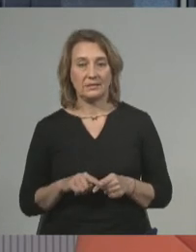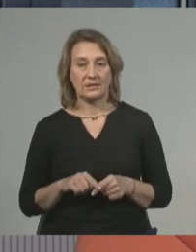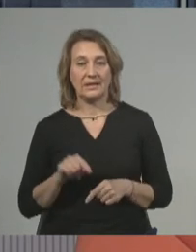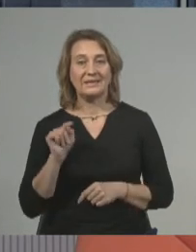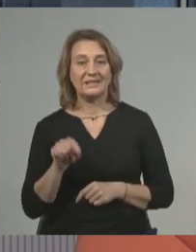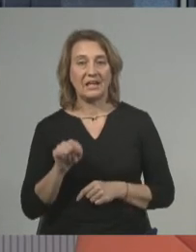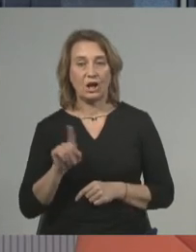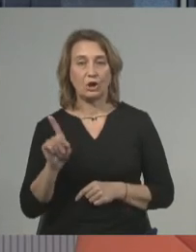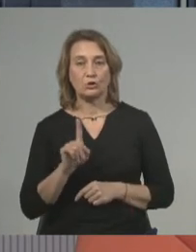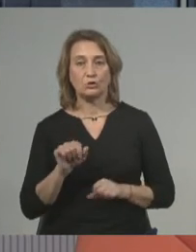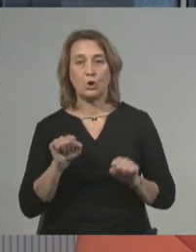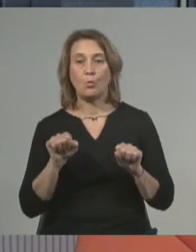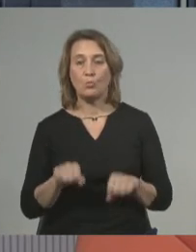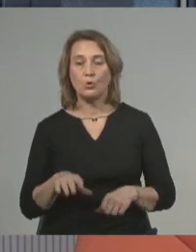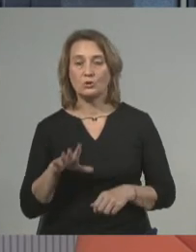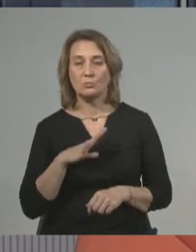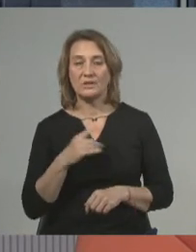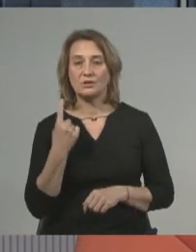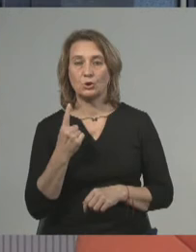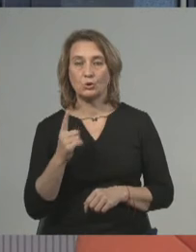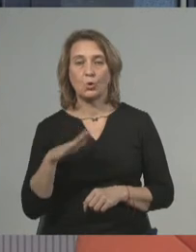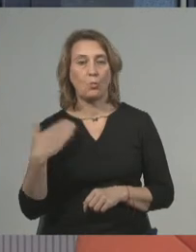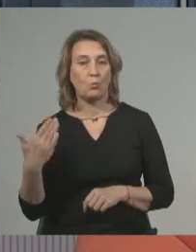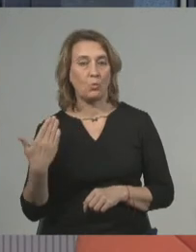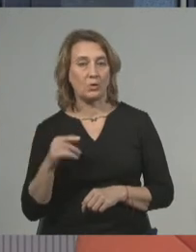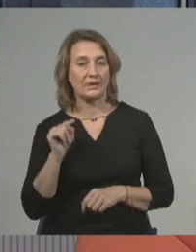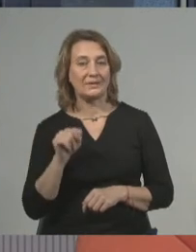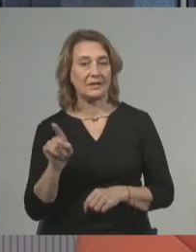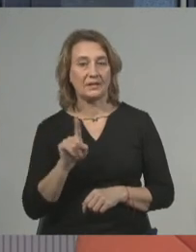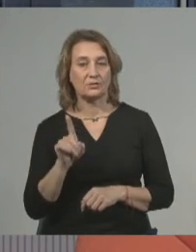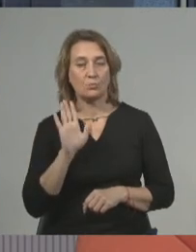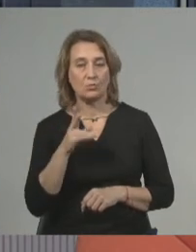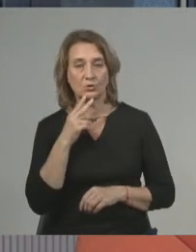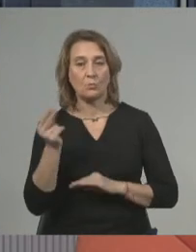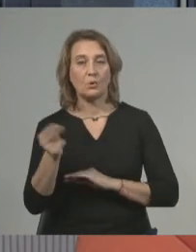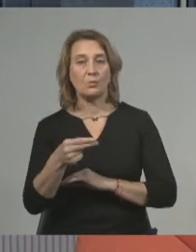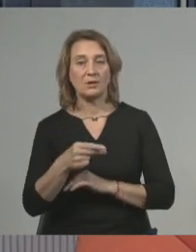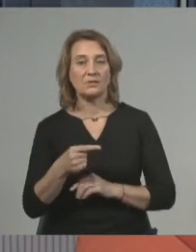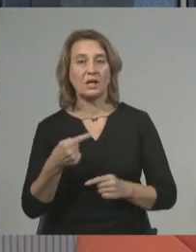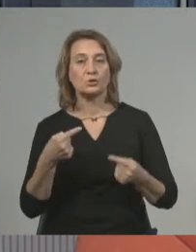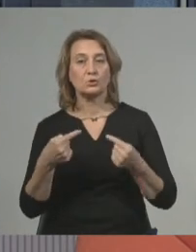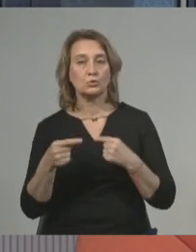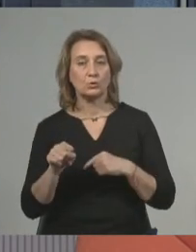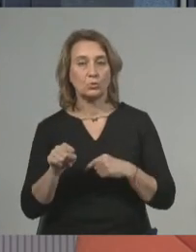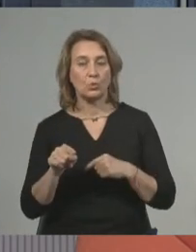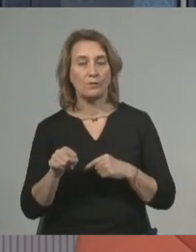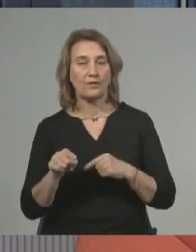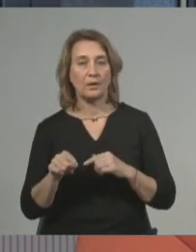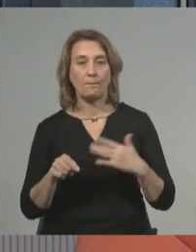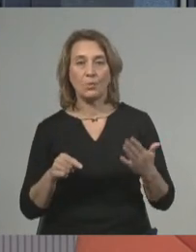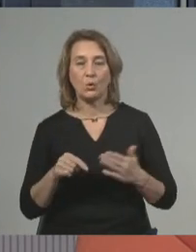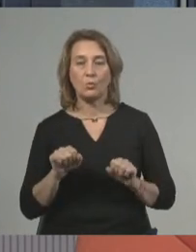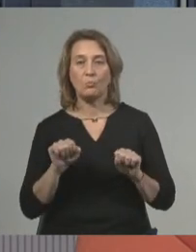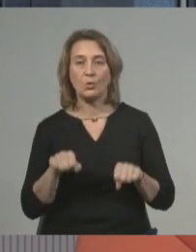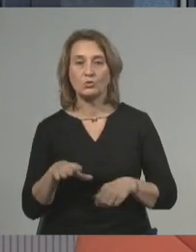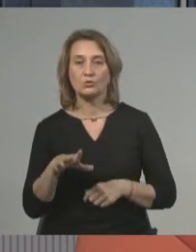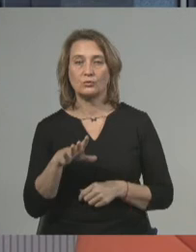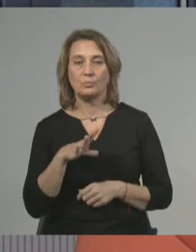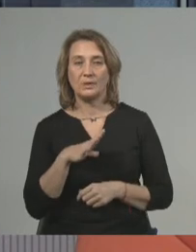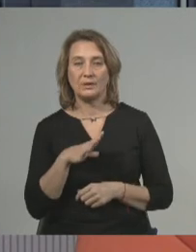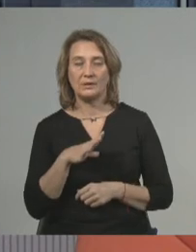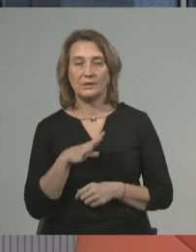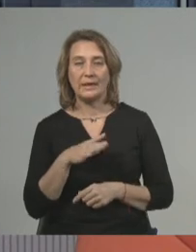one side but at the same time it can also be a actual proper true issue on the other